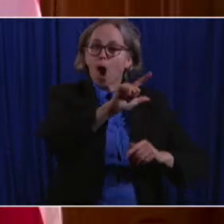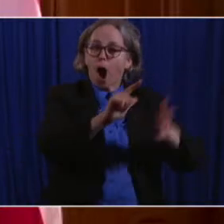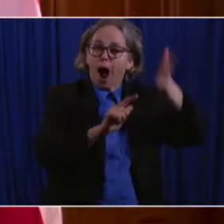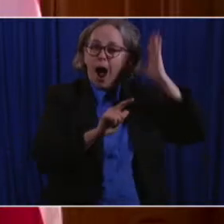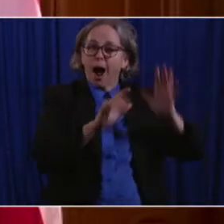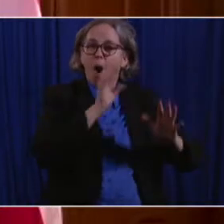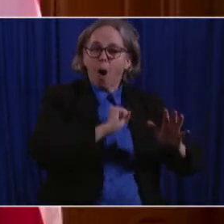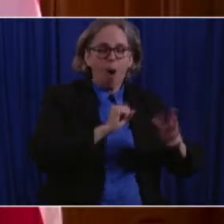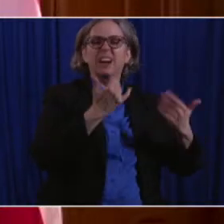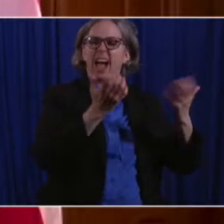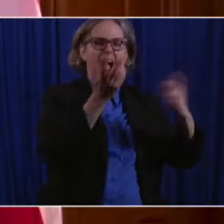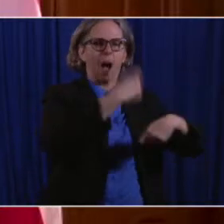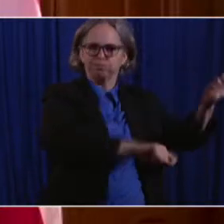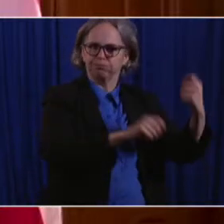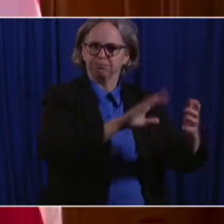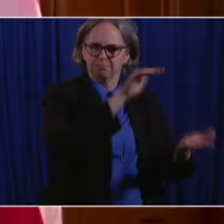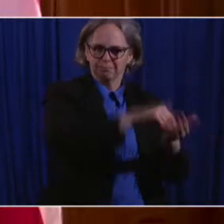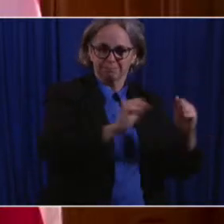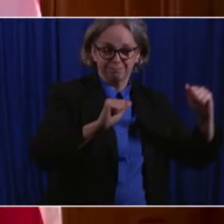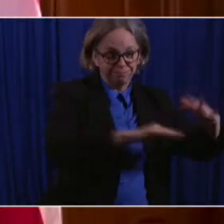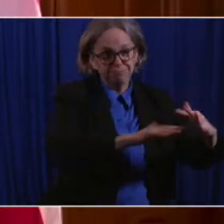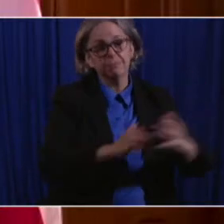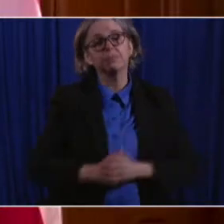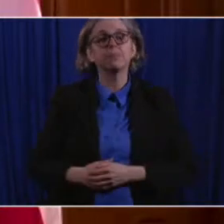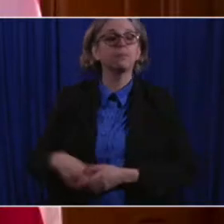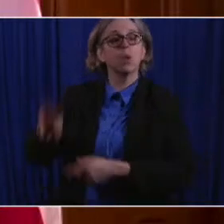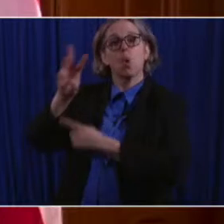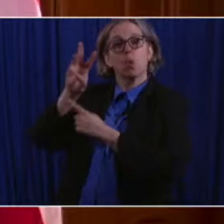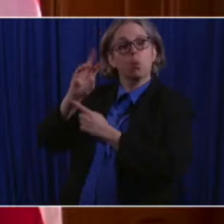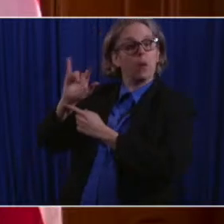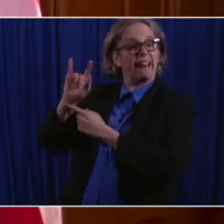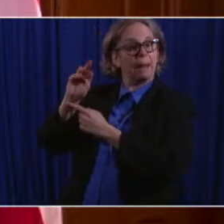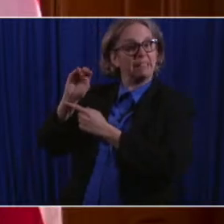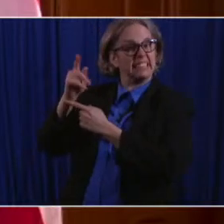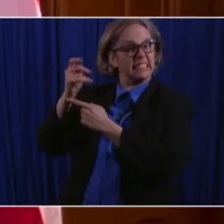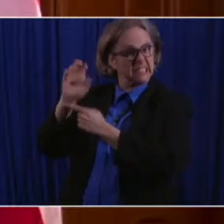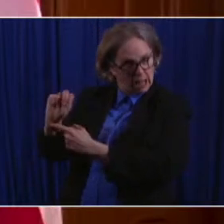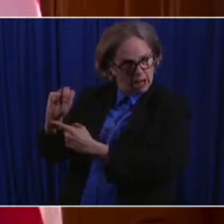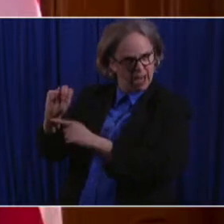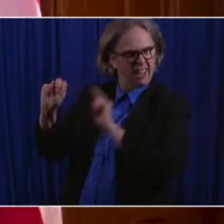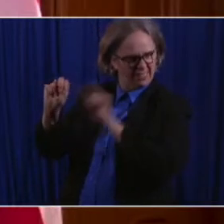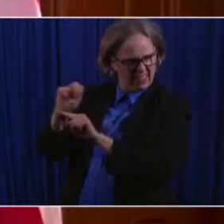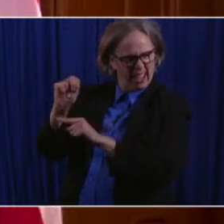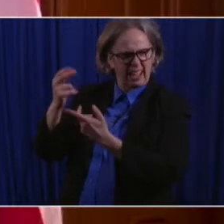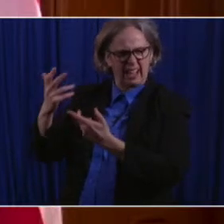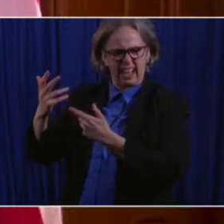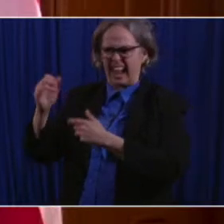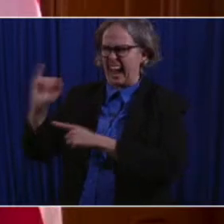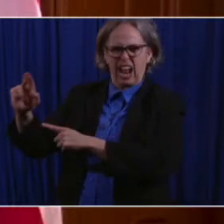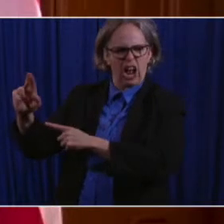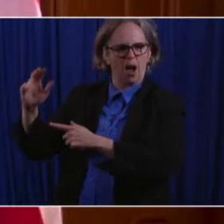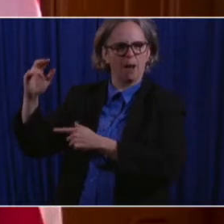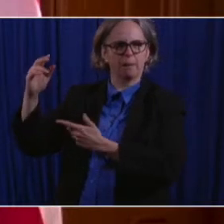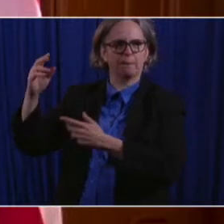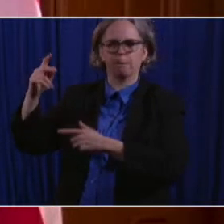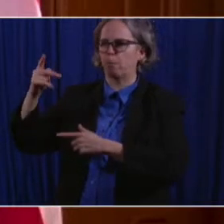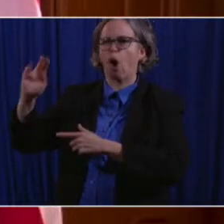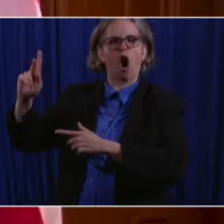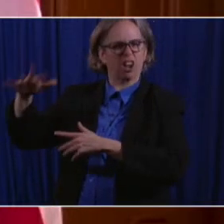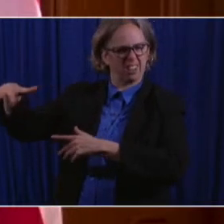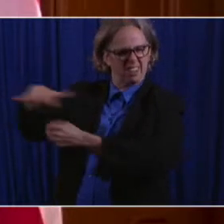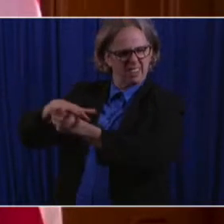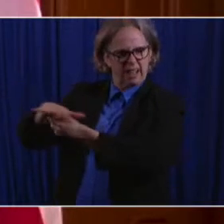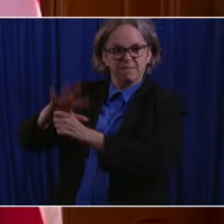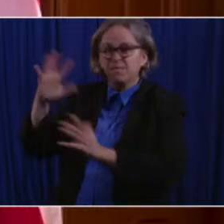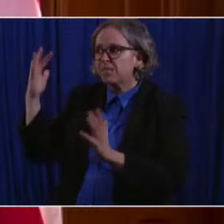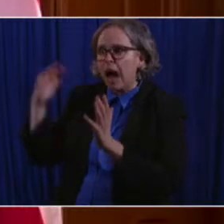The Wilmington Air Park, again, not far off the interstate, will have 5,000 doses a week.